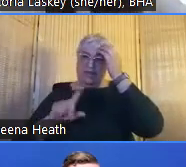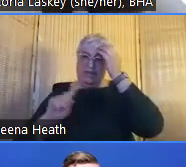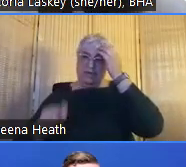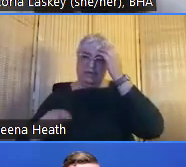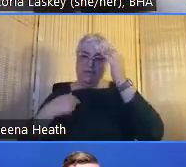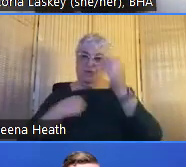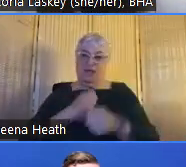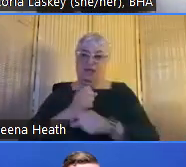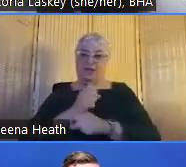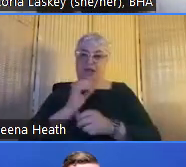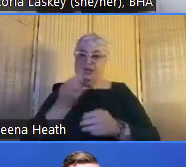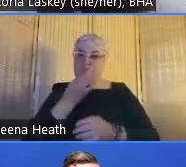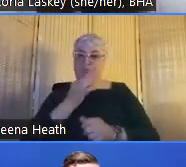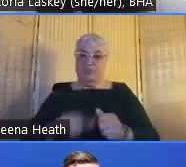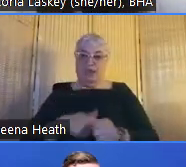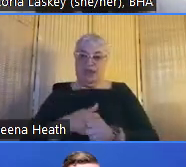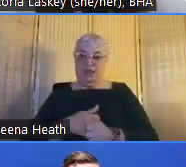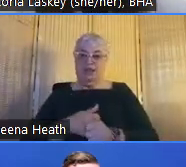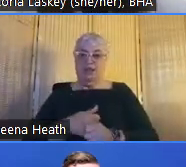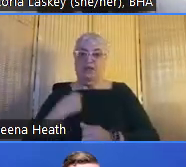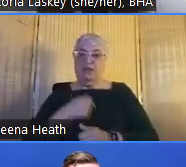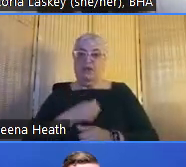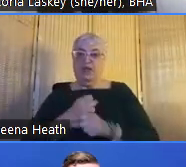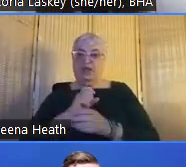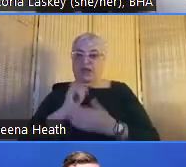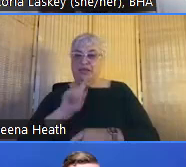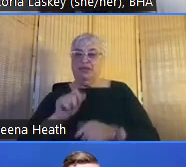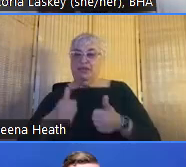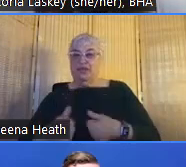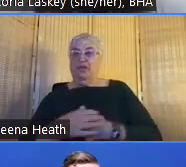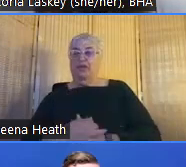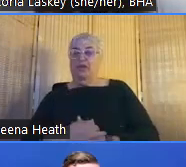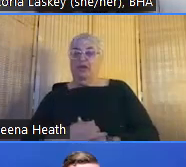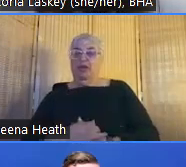got the expert behind the scenes and we got that answer. So